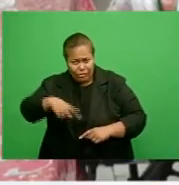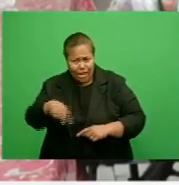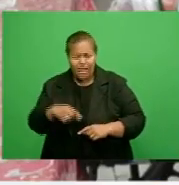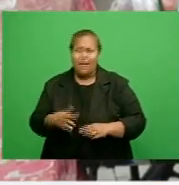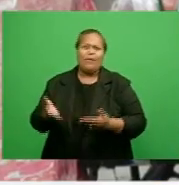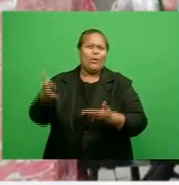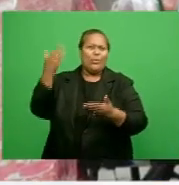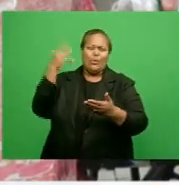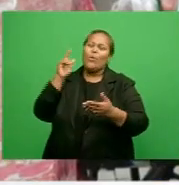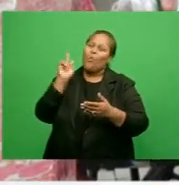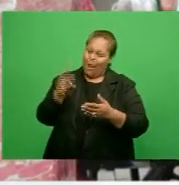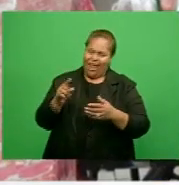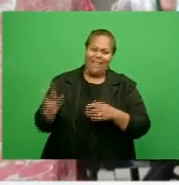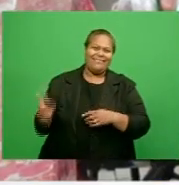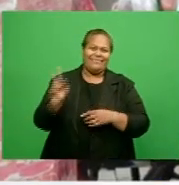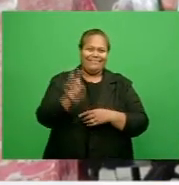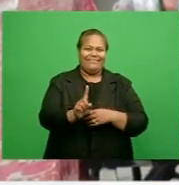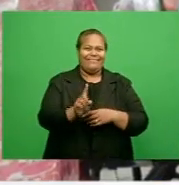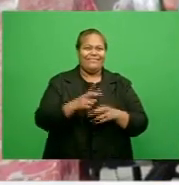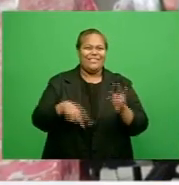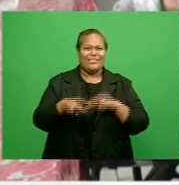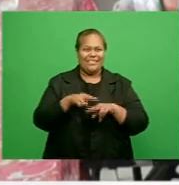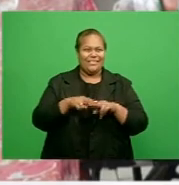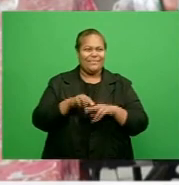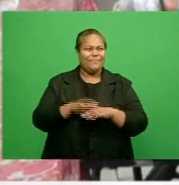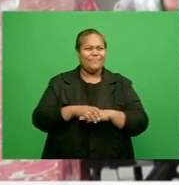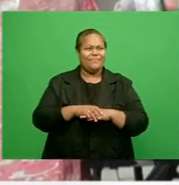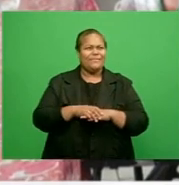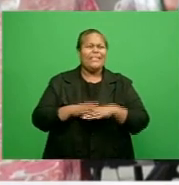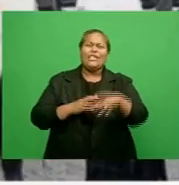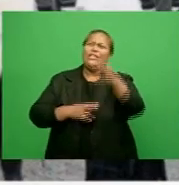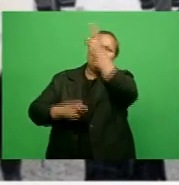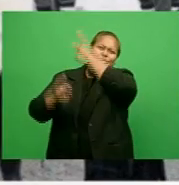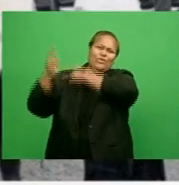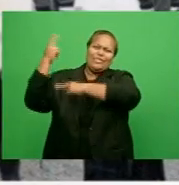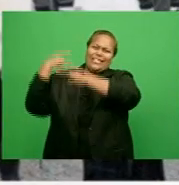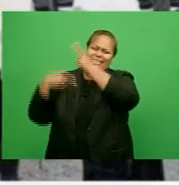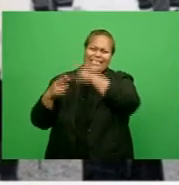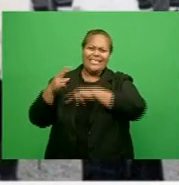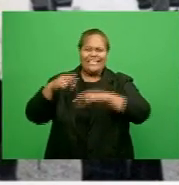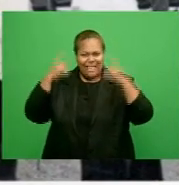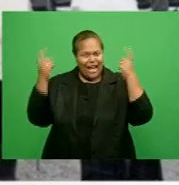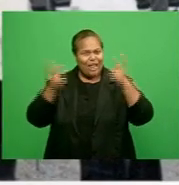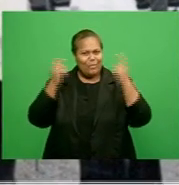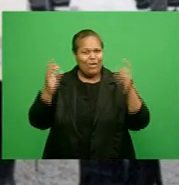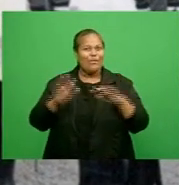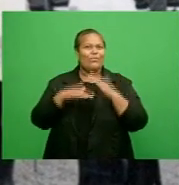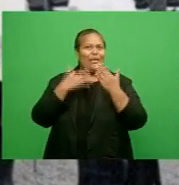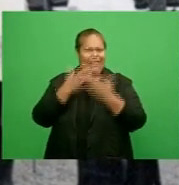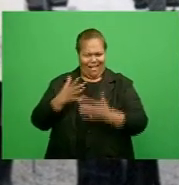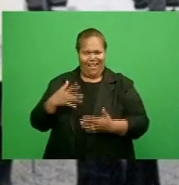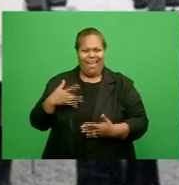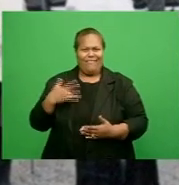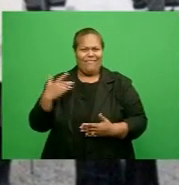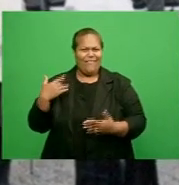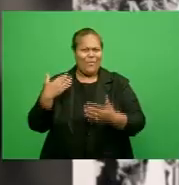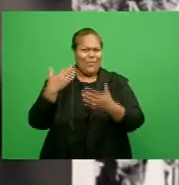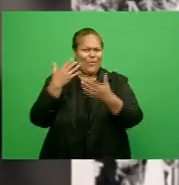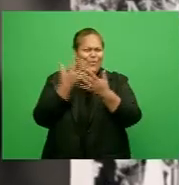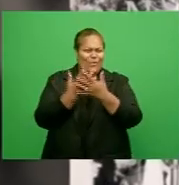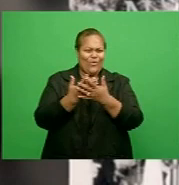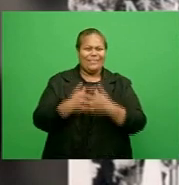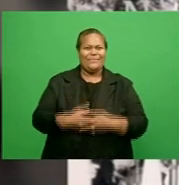came in. Mary Fong has been through many historic events, including our independence from the British Empire. You can see